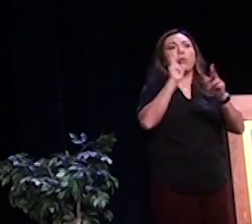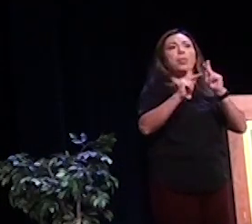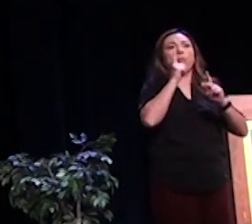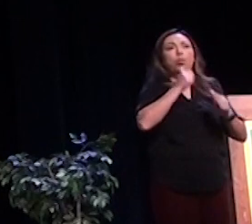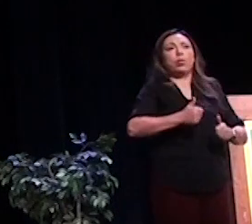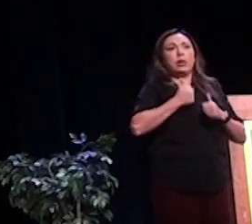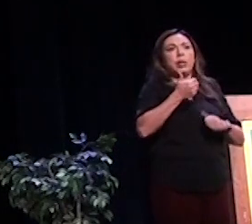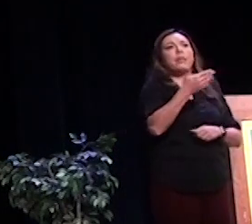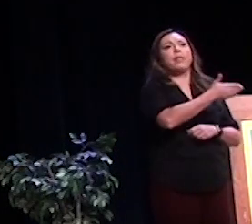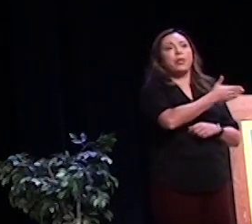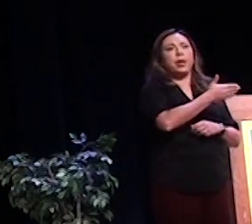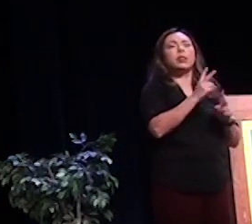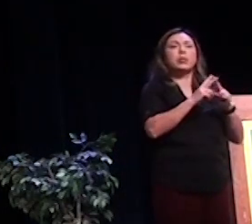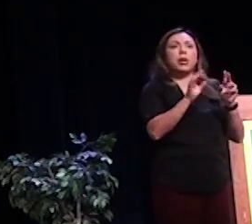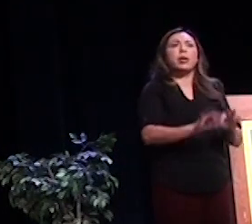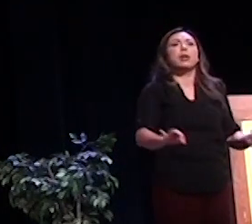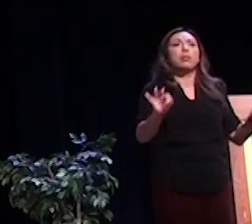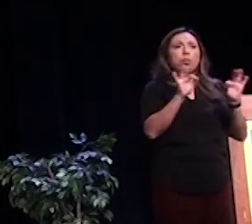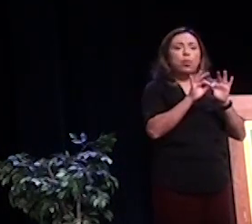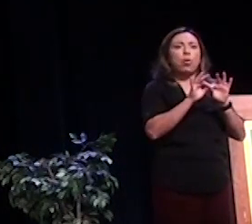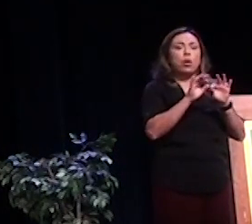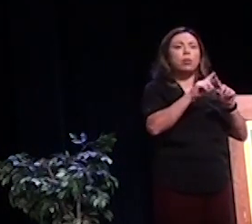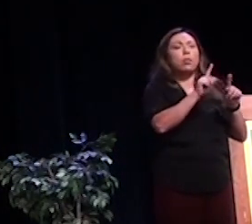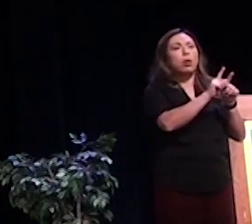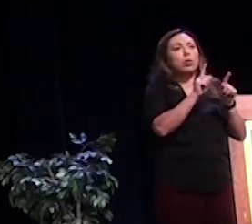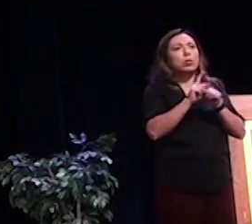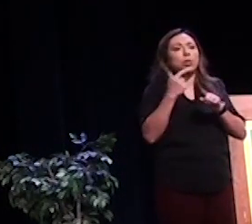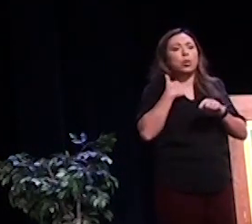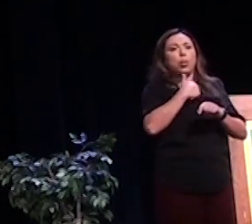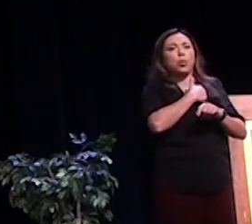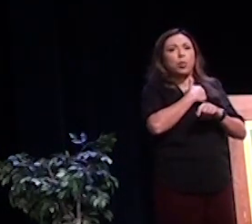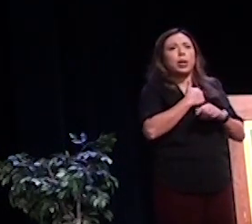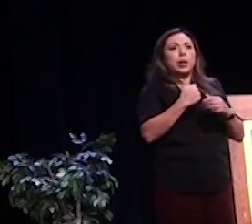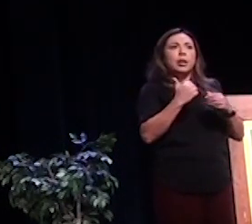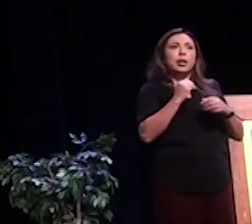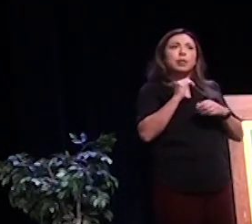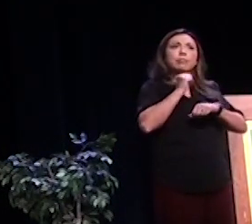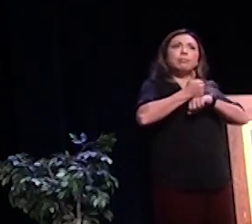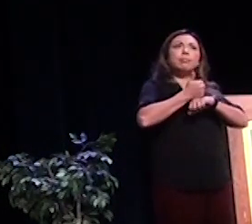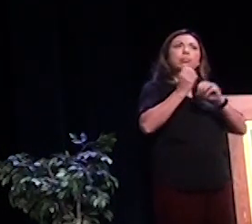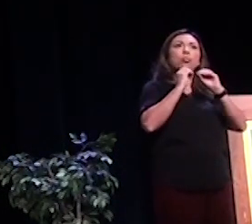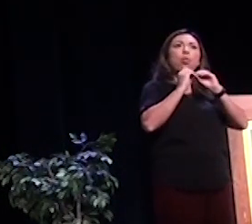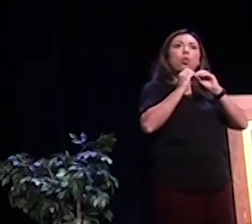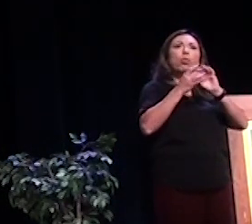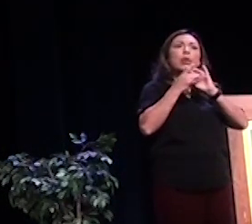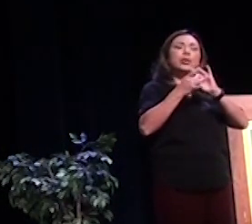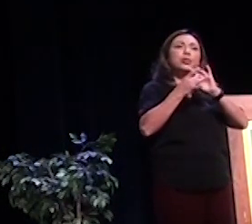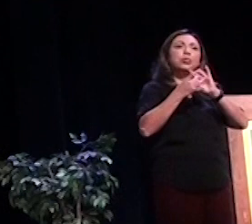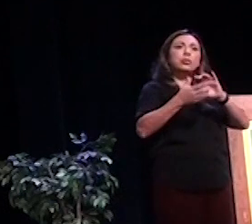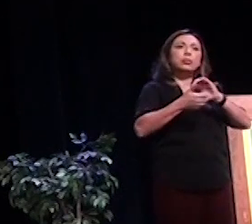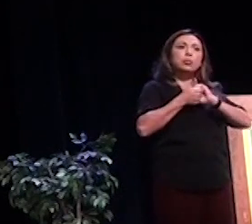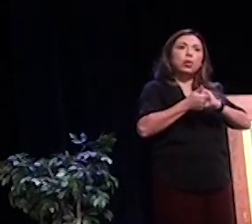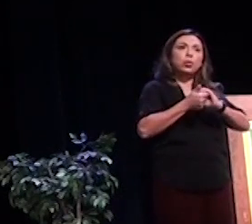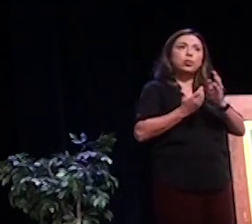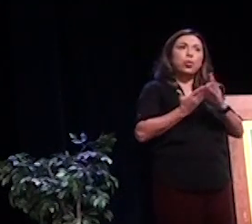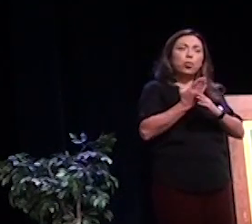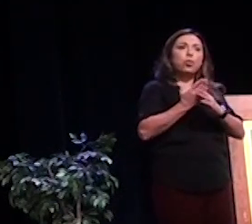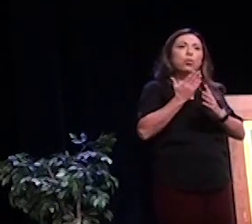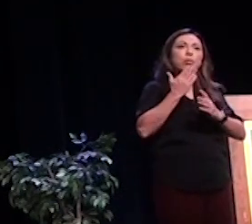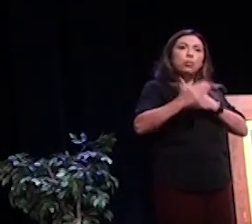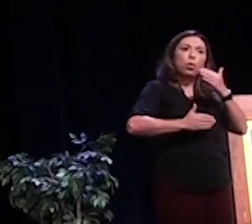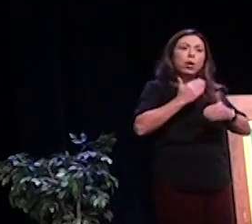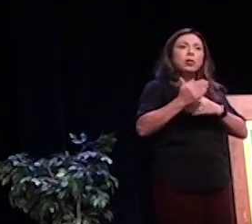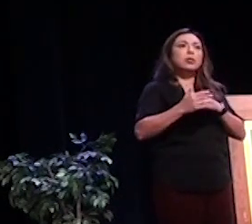super important. But also as we develop a source of relational partners throughout the process,